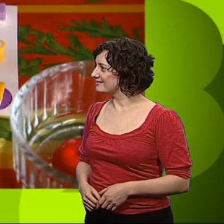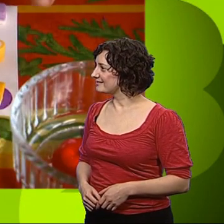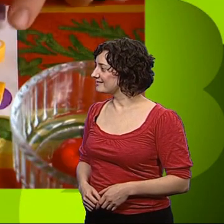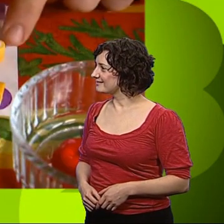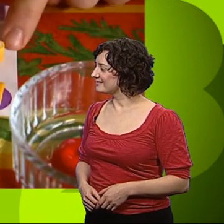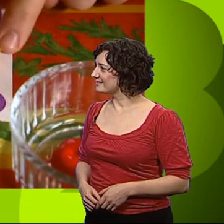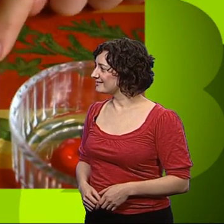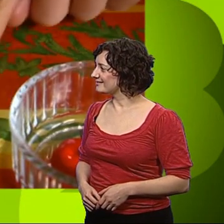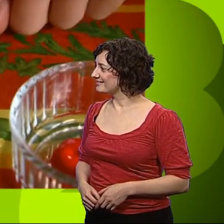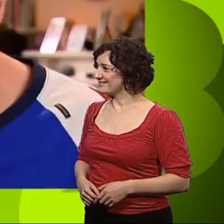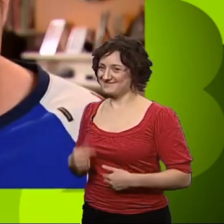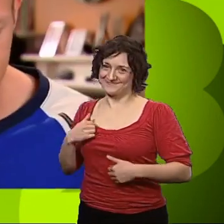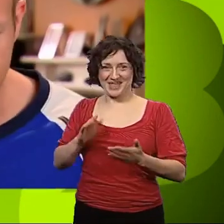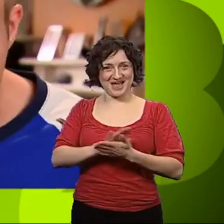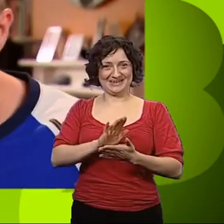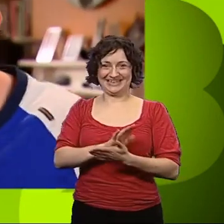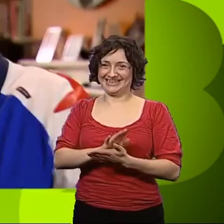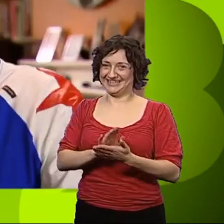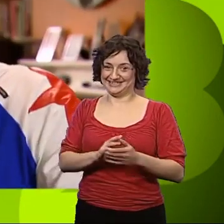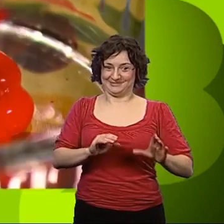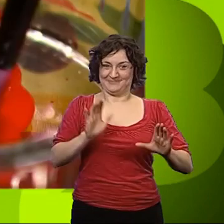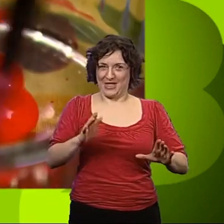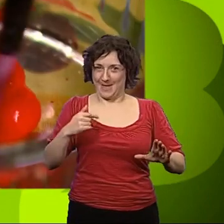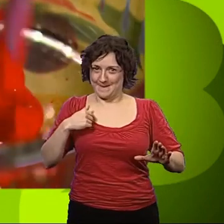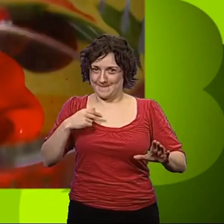I'm quite pleased with that. Let's have some fun with paint.